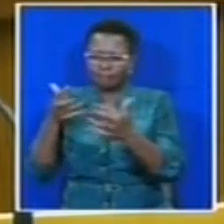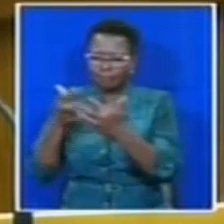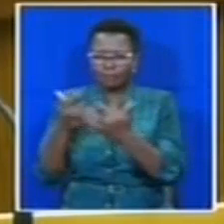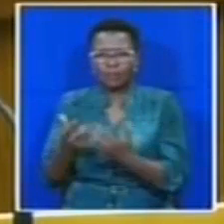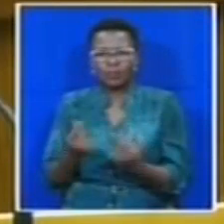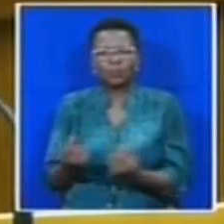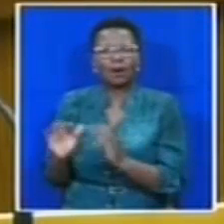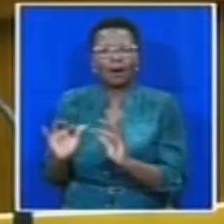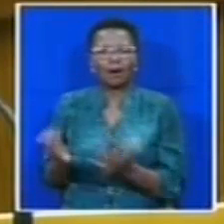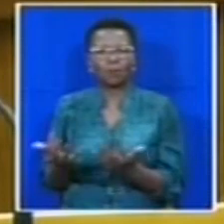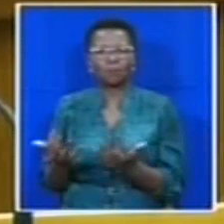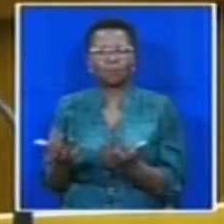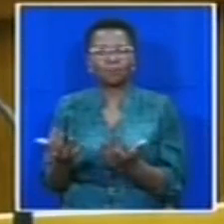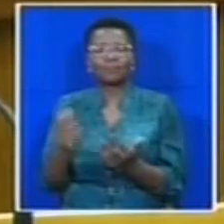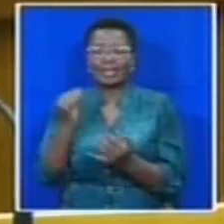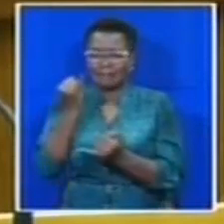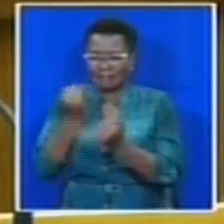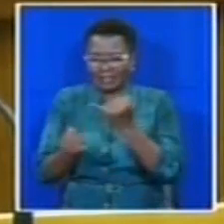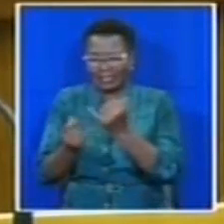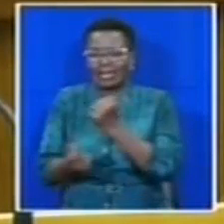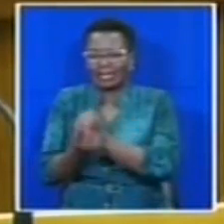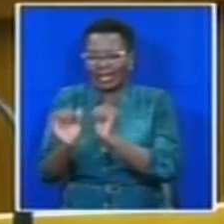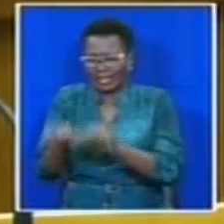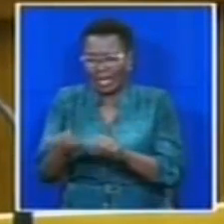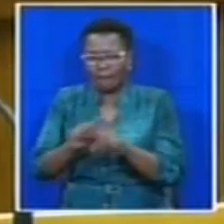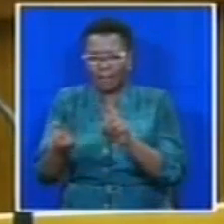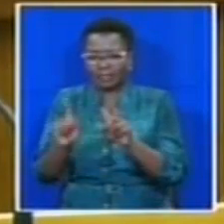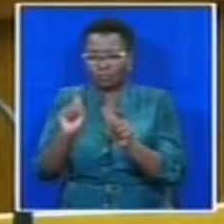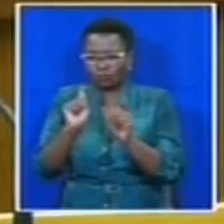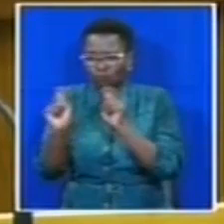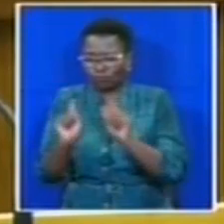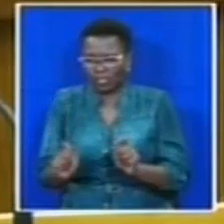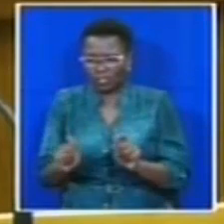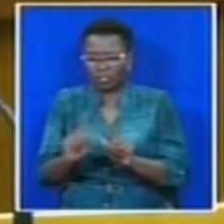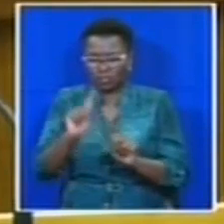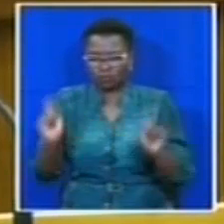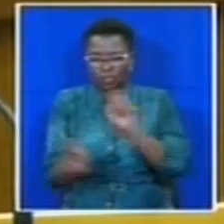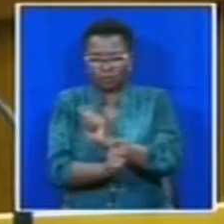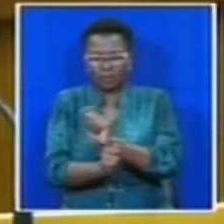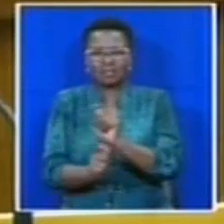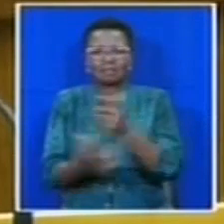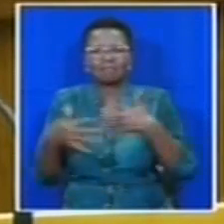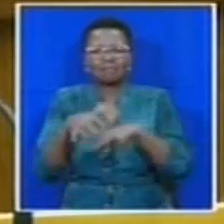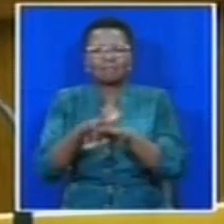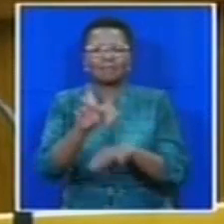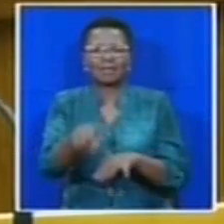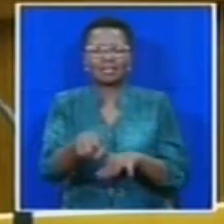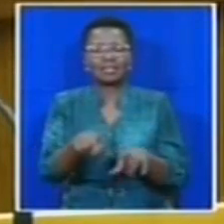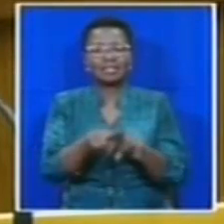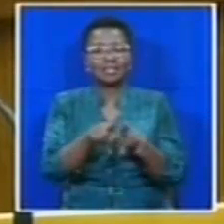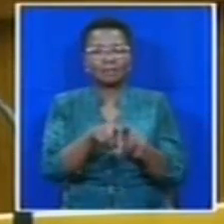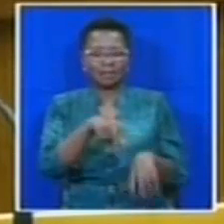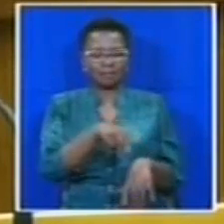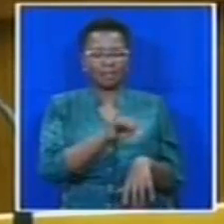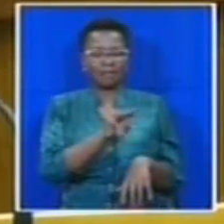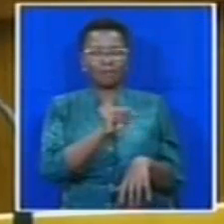emerge. People make mistakes, but yet modernization and transformation must continue. In public finance